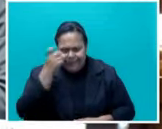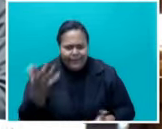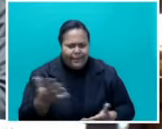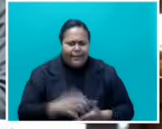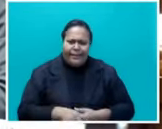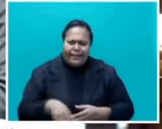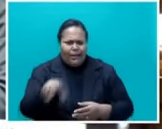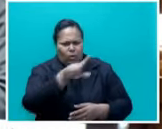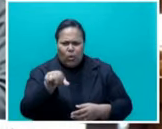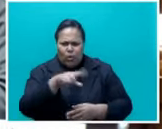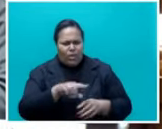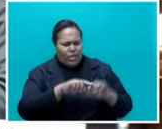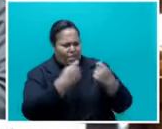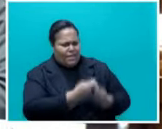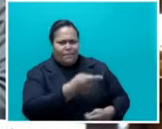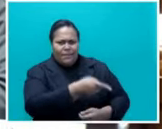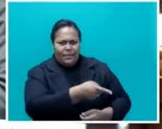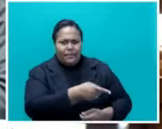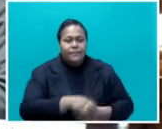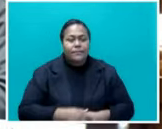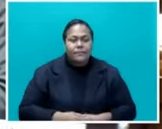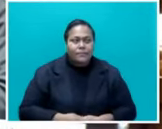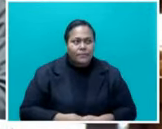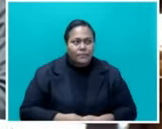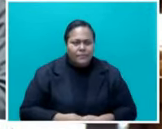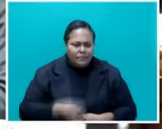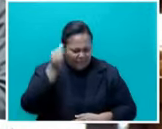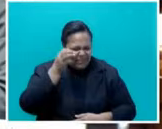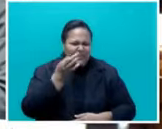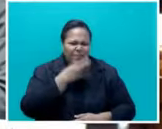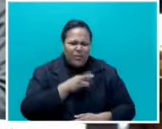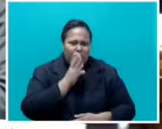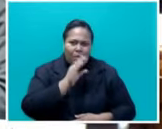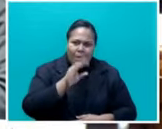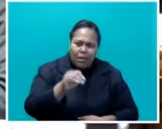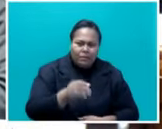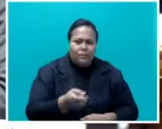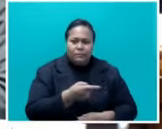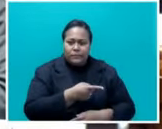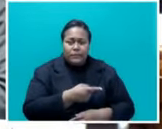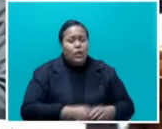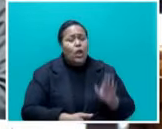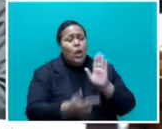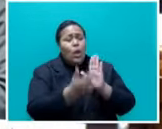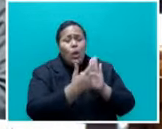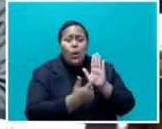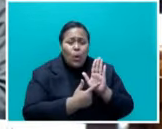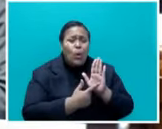and Tambuya need to also know, they are the three lawyers on the other side, that laws are actually made by